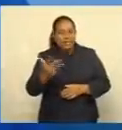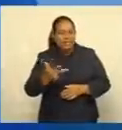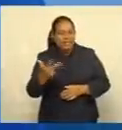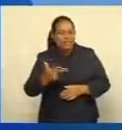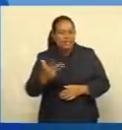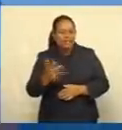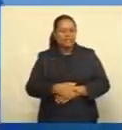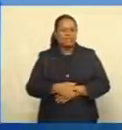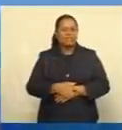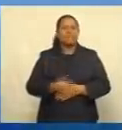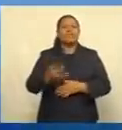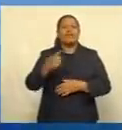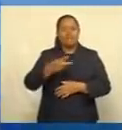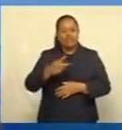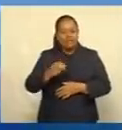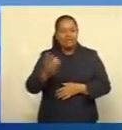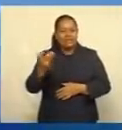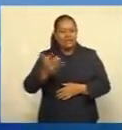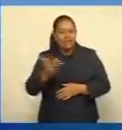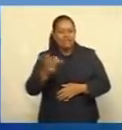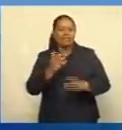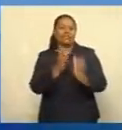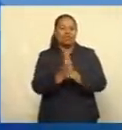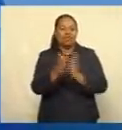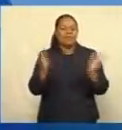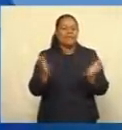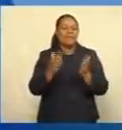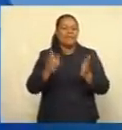2018 and 2019 we went to play in Lautoka.